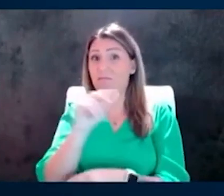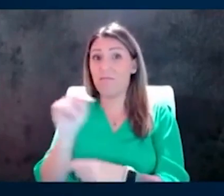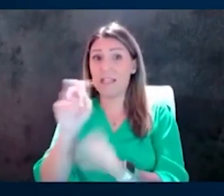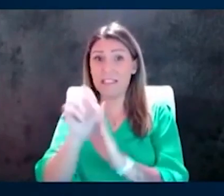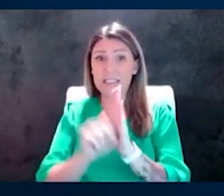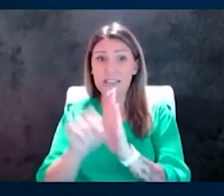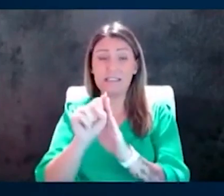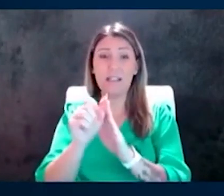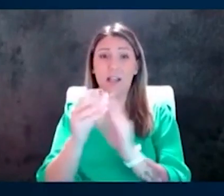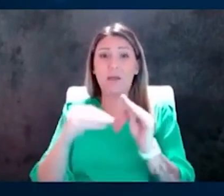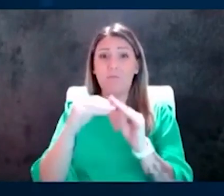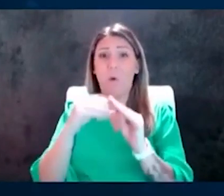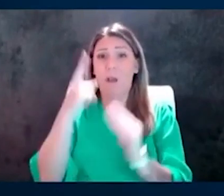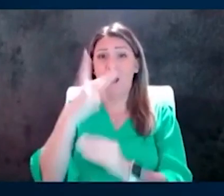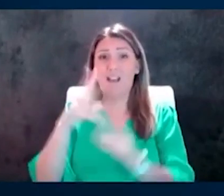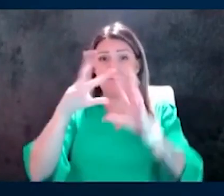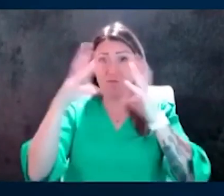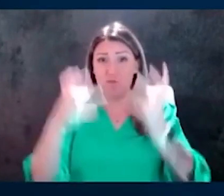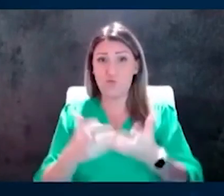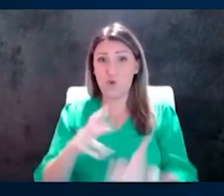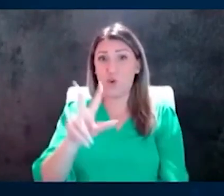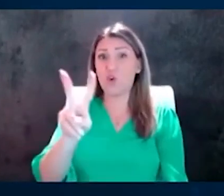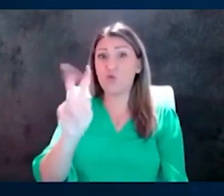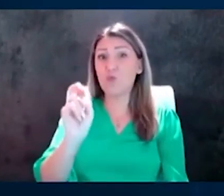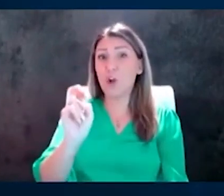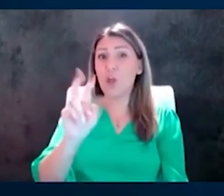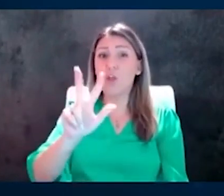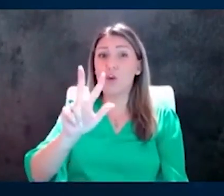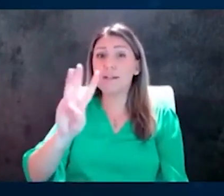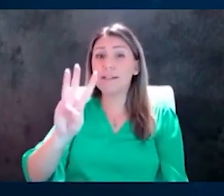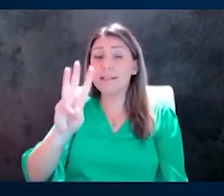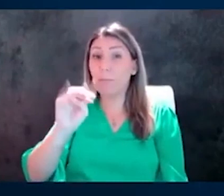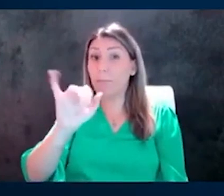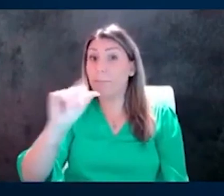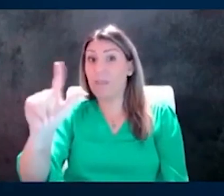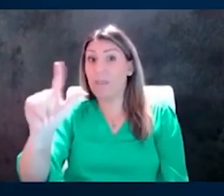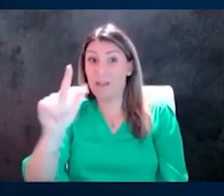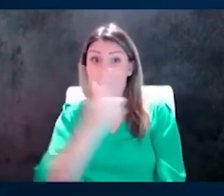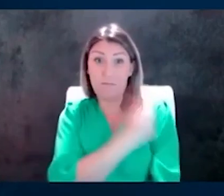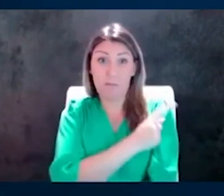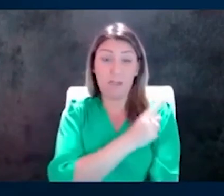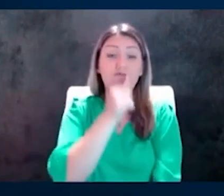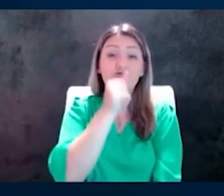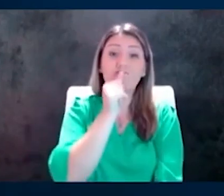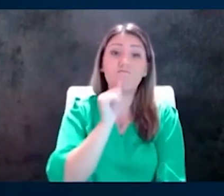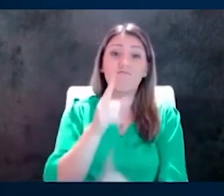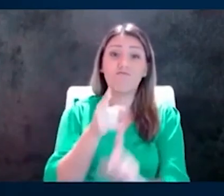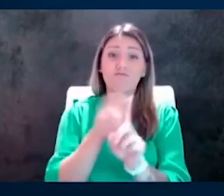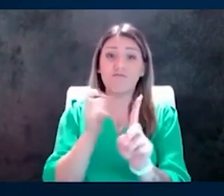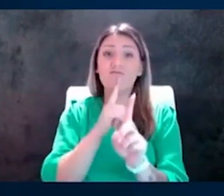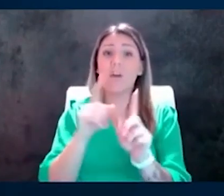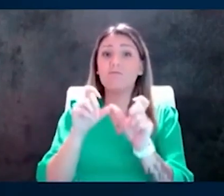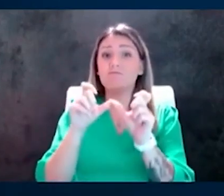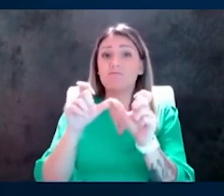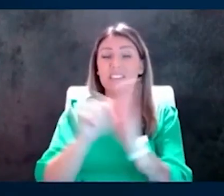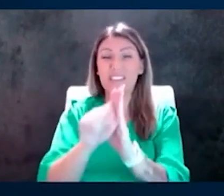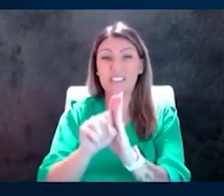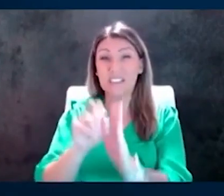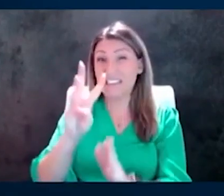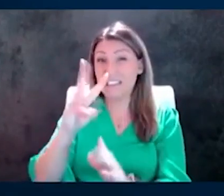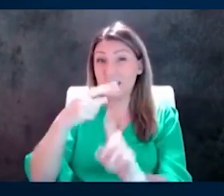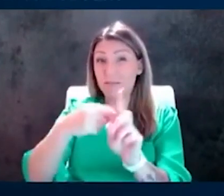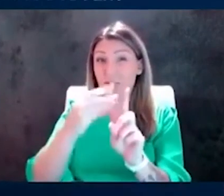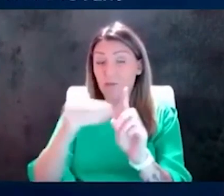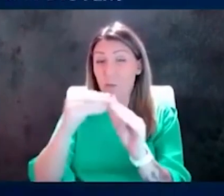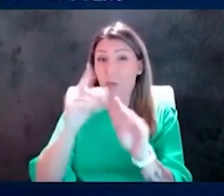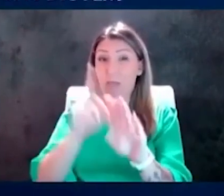world's 236 million COVID patients can expect to suffer from long-haul symptoms for 6 months or longer.